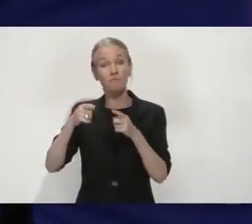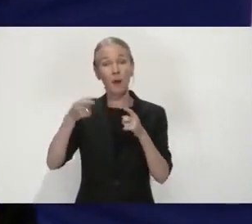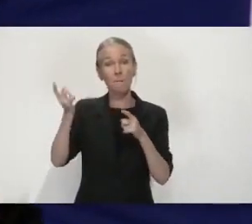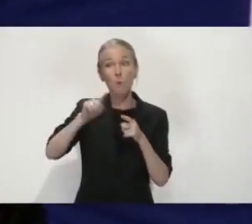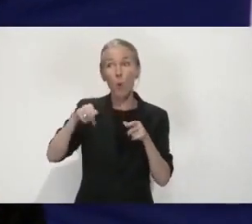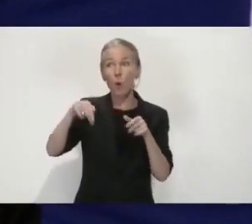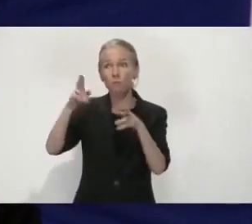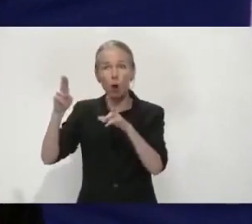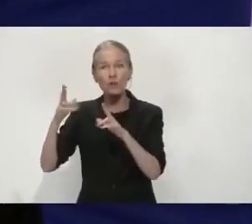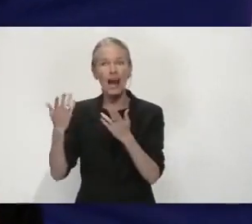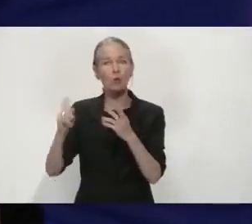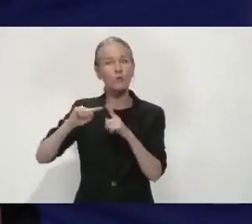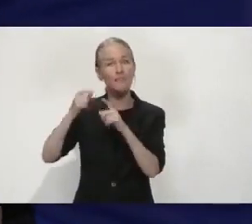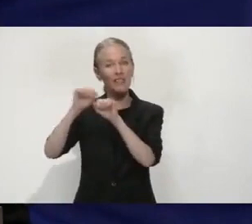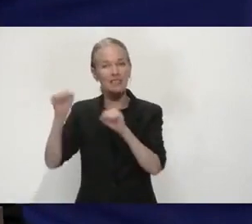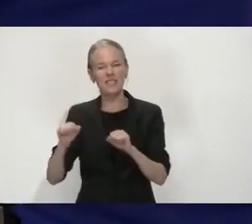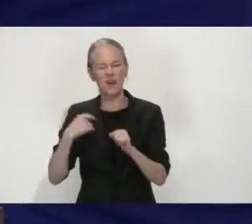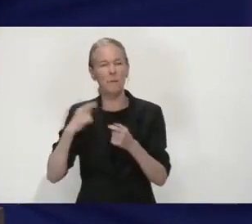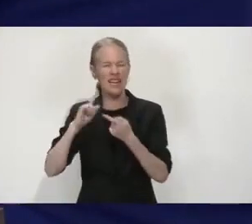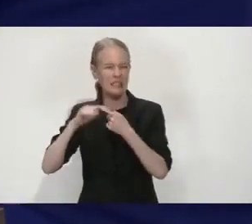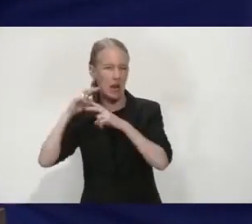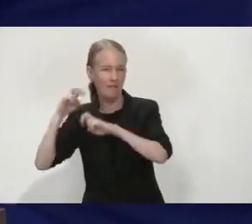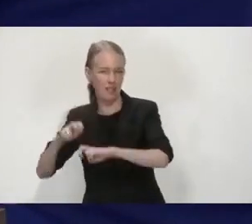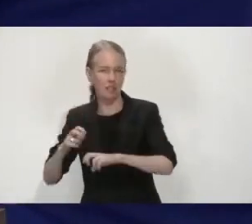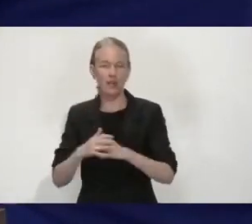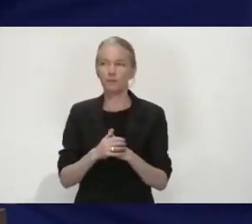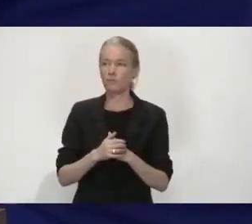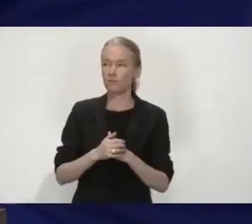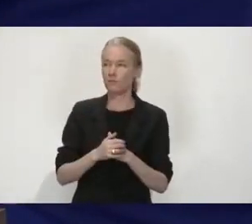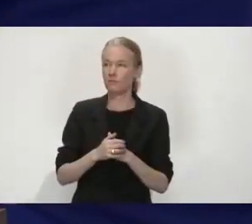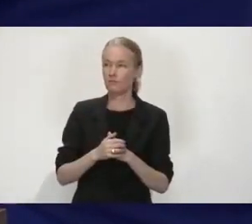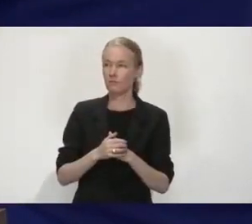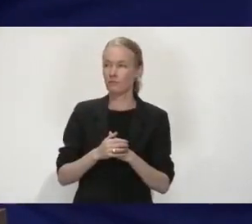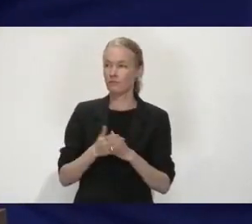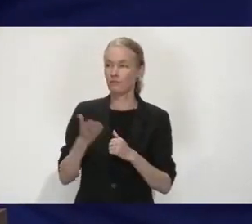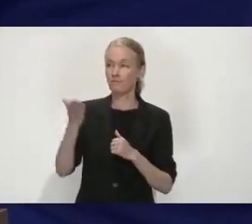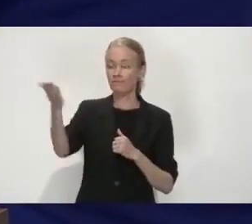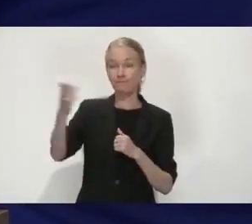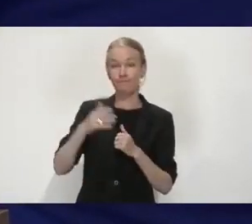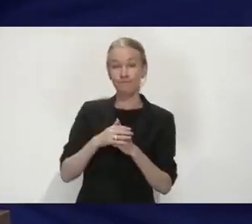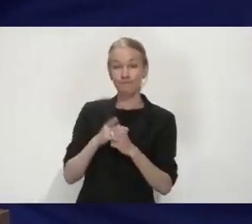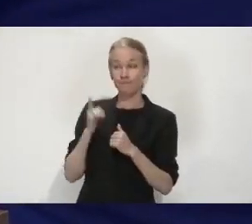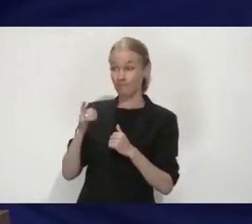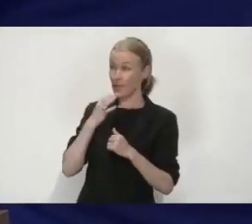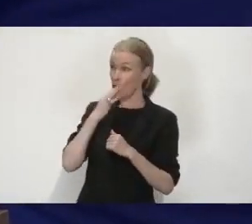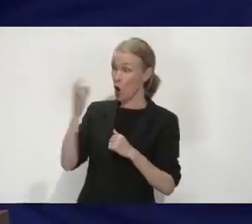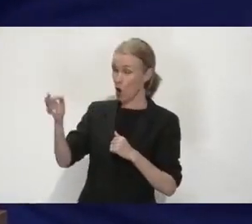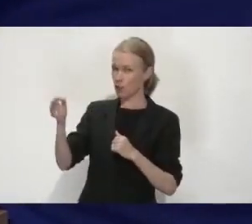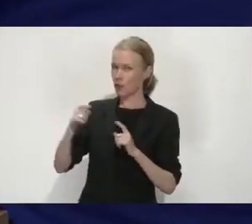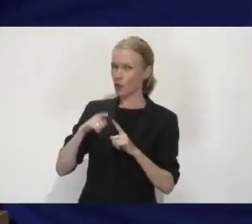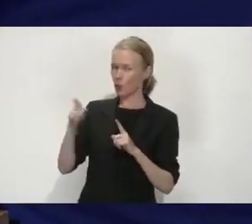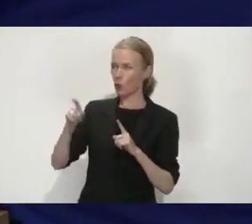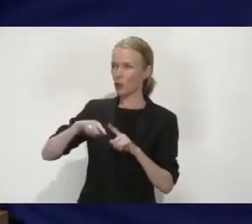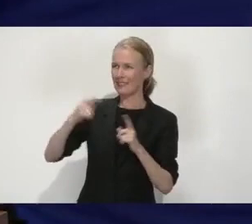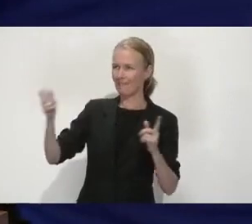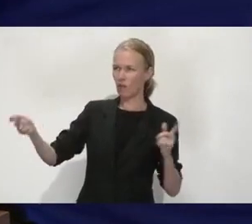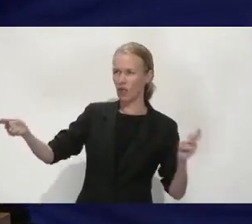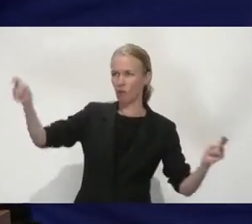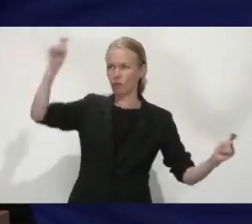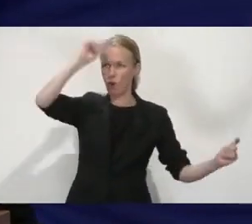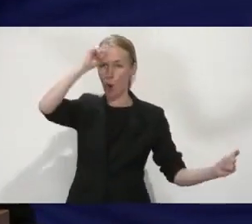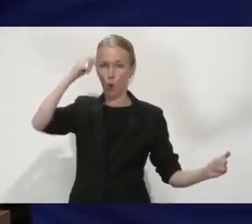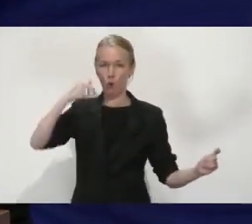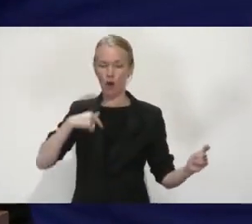Christchurch MP local MP hat on. I was just wondering your thoughts on the Green School